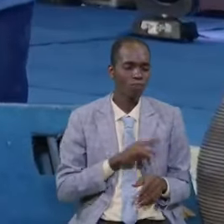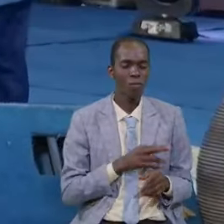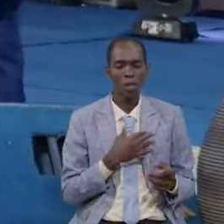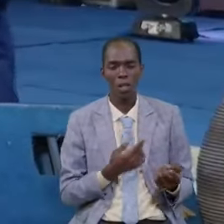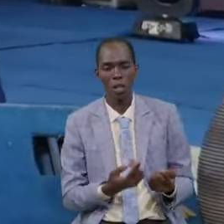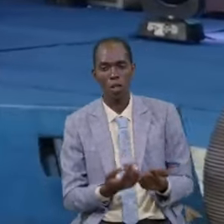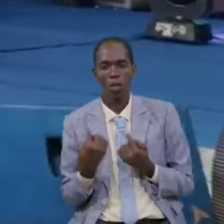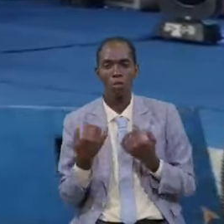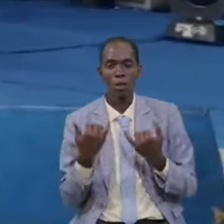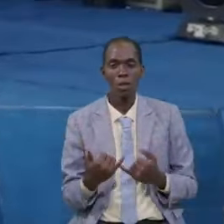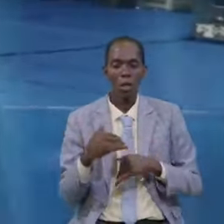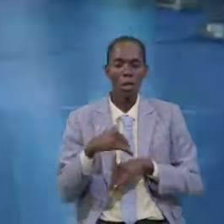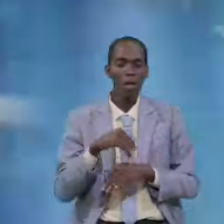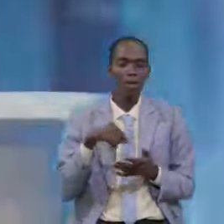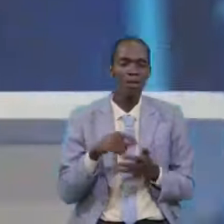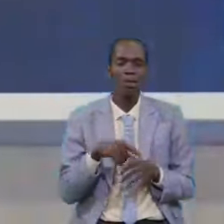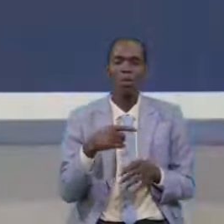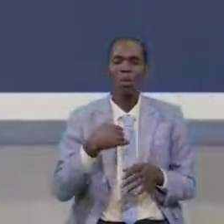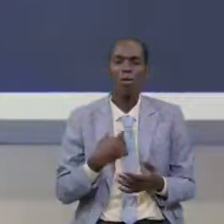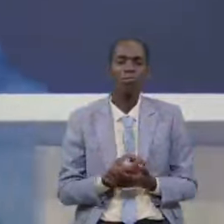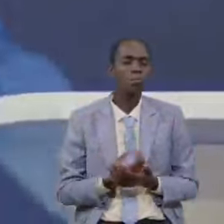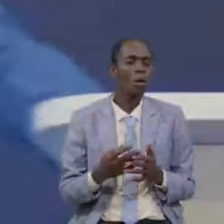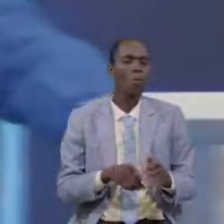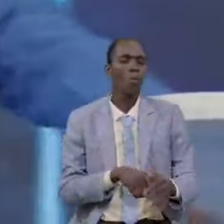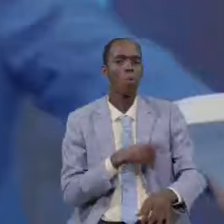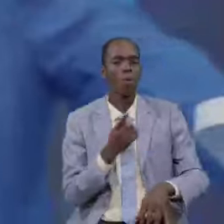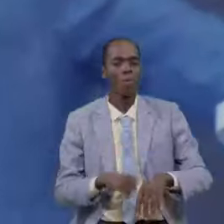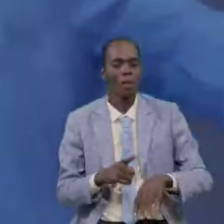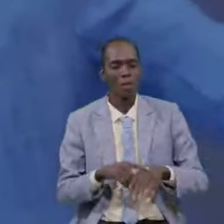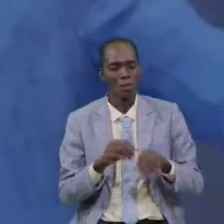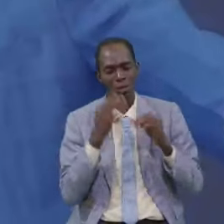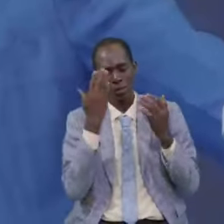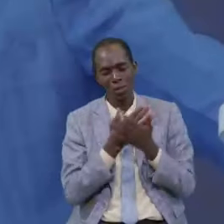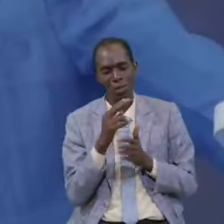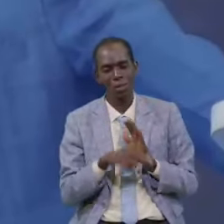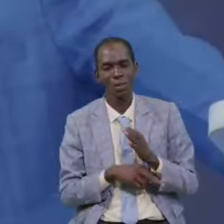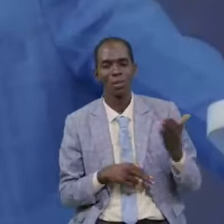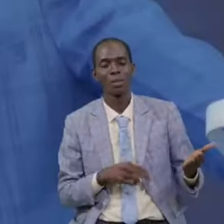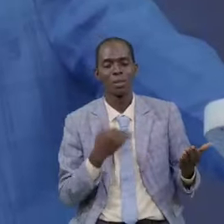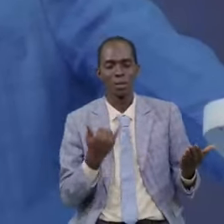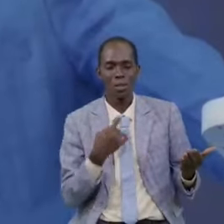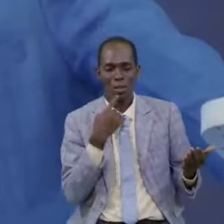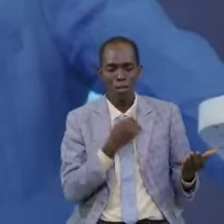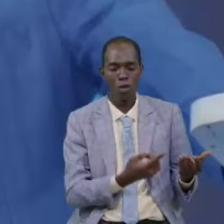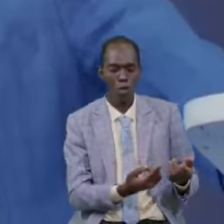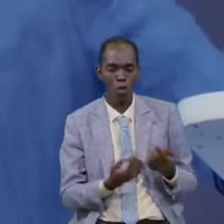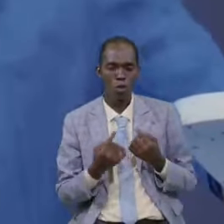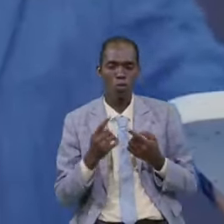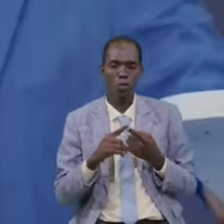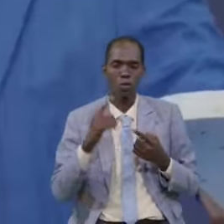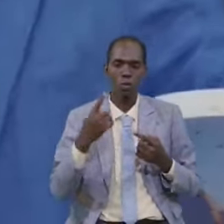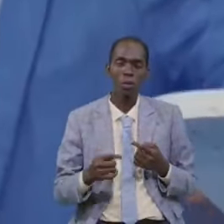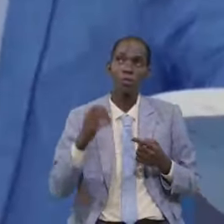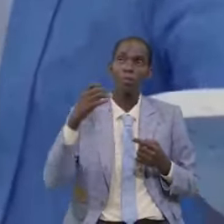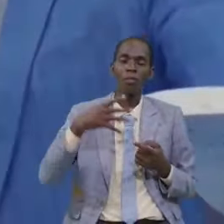long time in darkness. It says, come to the light. It says, come to my salvation. It says,